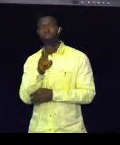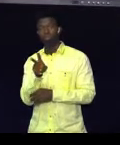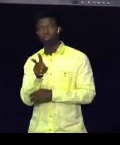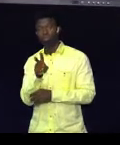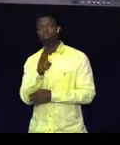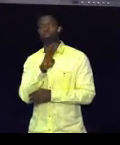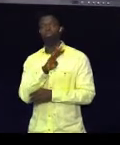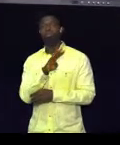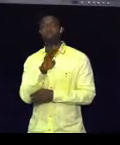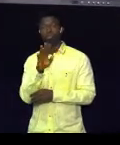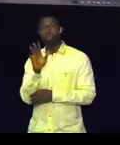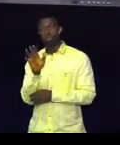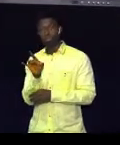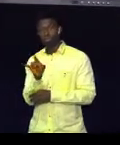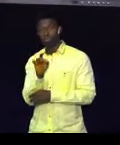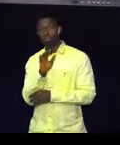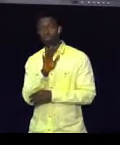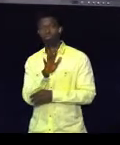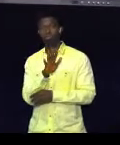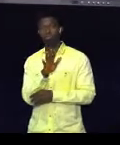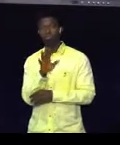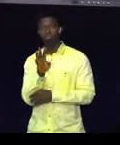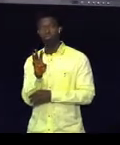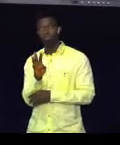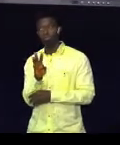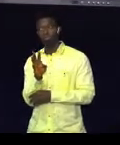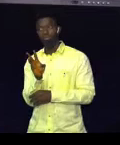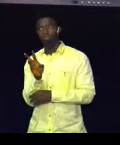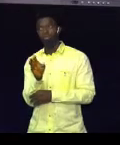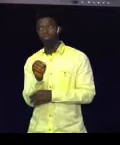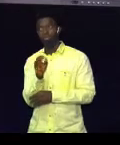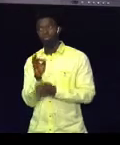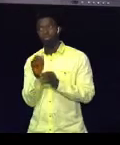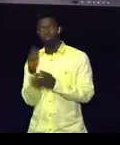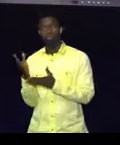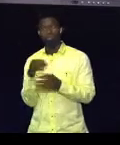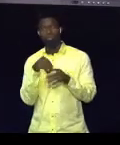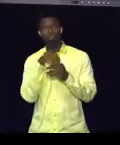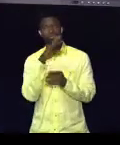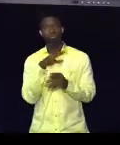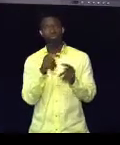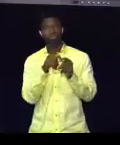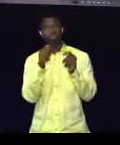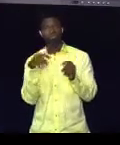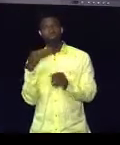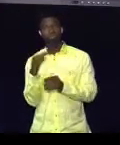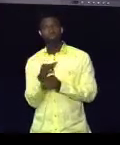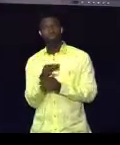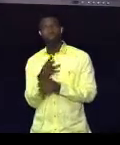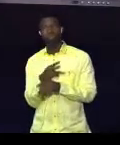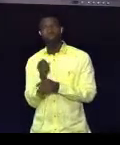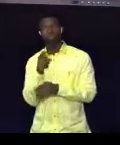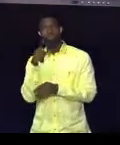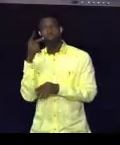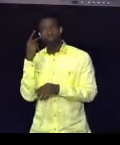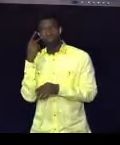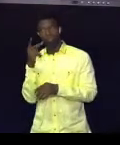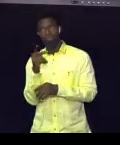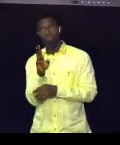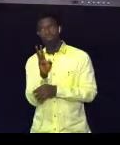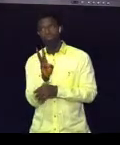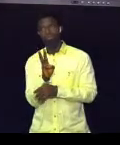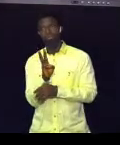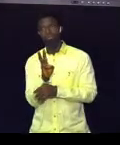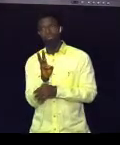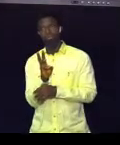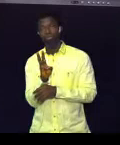42, 48, 54, 60, and so on like that. If you bring out your table of multiples here, you